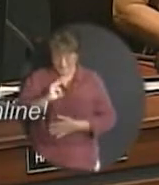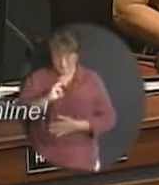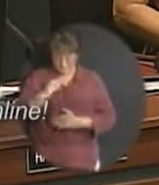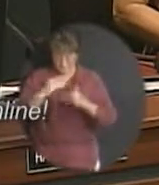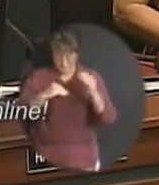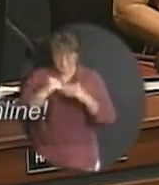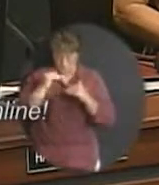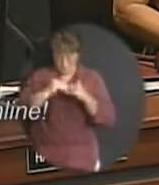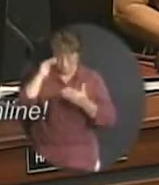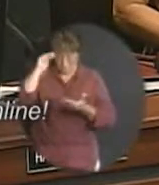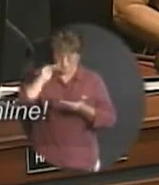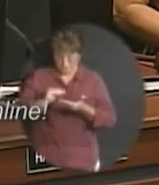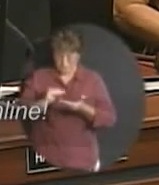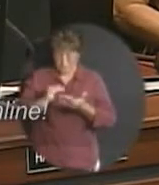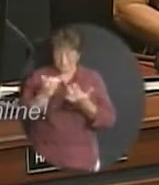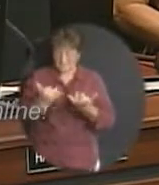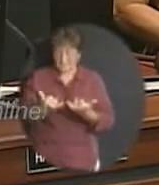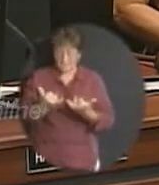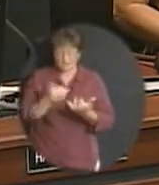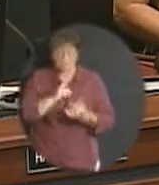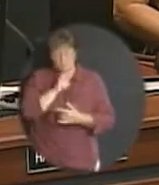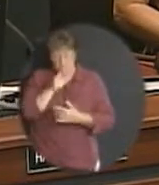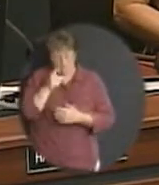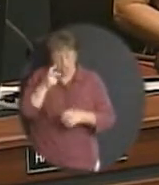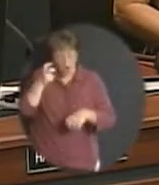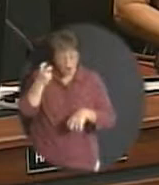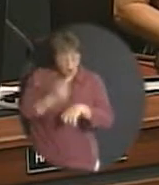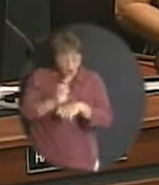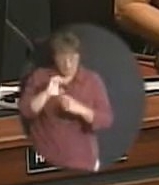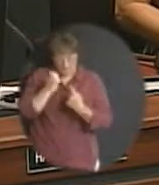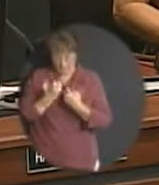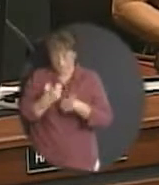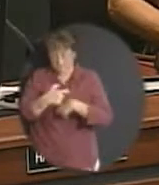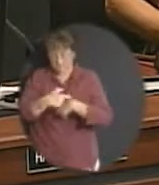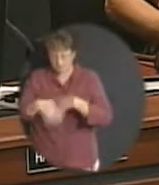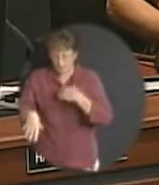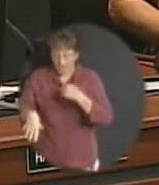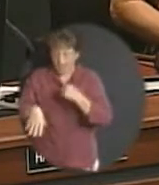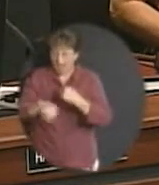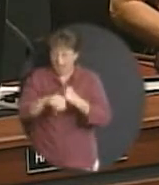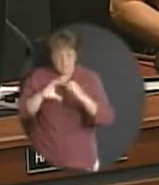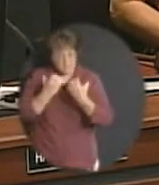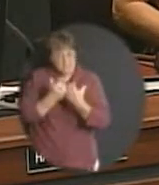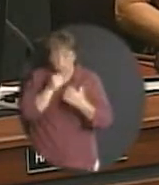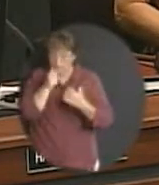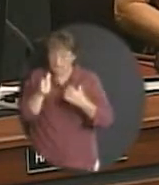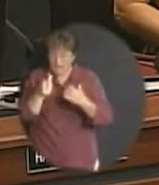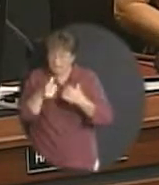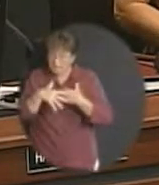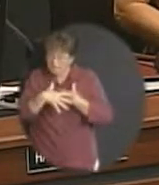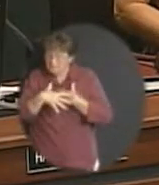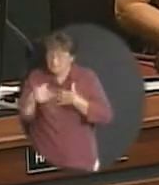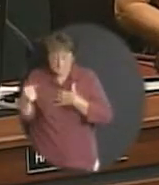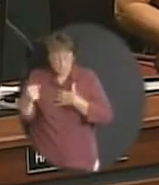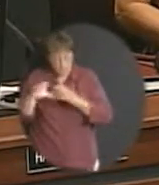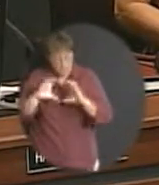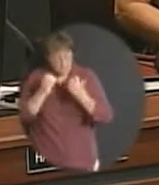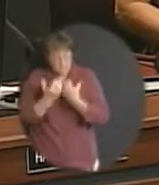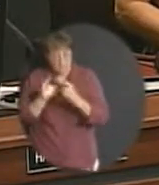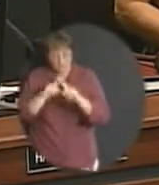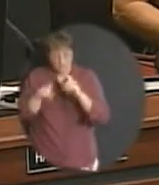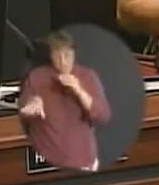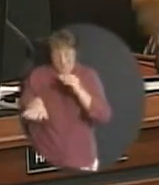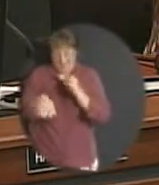light of very difficult economic times. We're adding a course, not taking away a course, adding a course in our career and technical